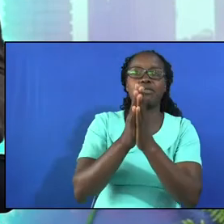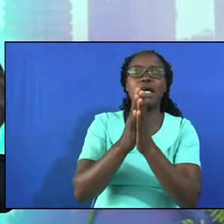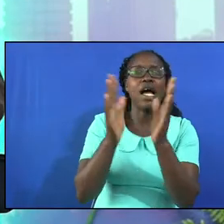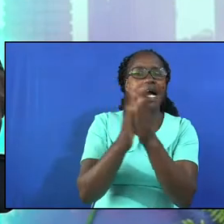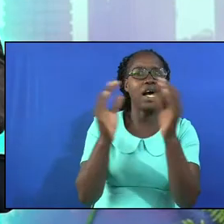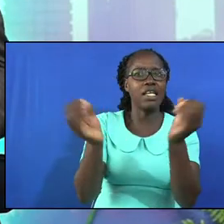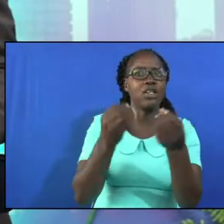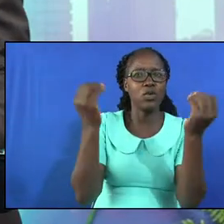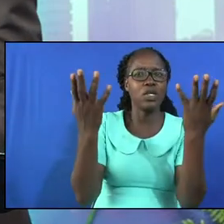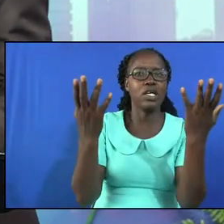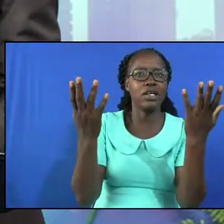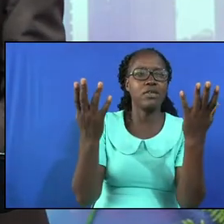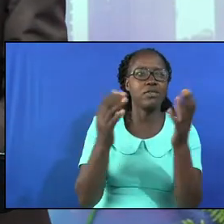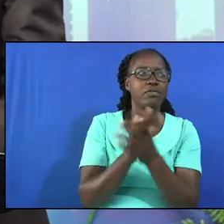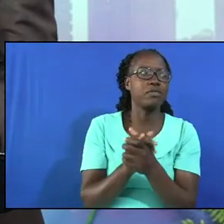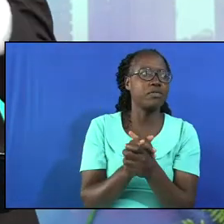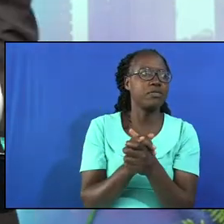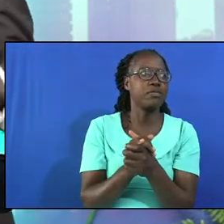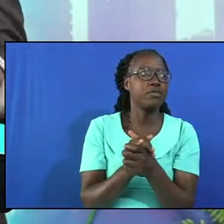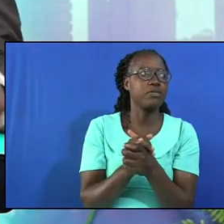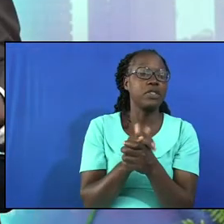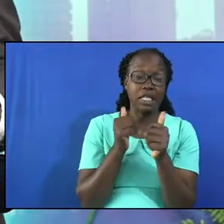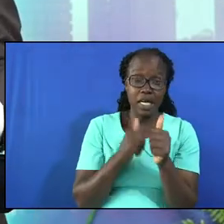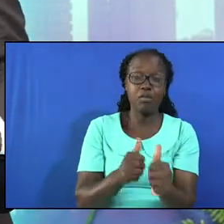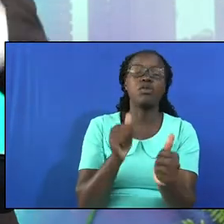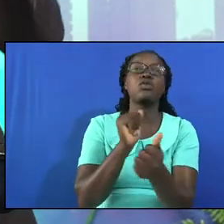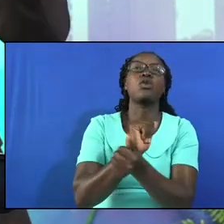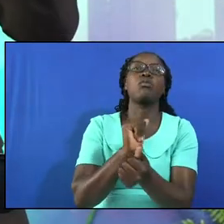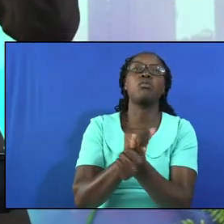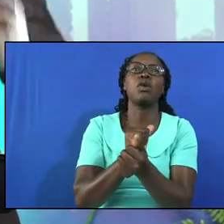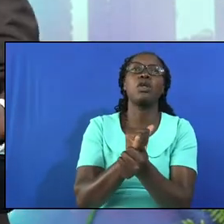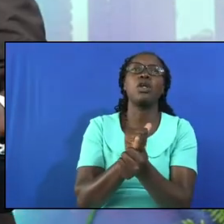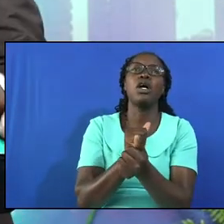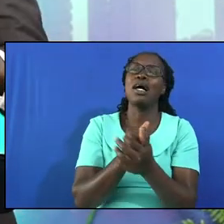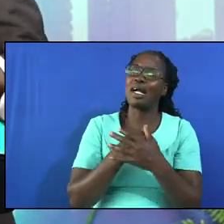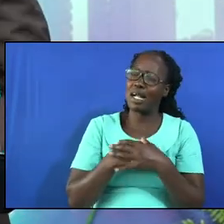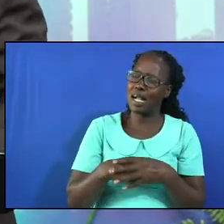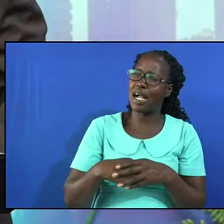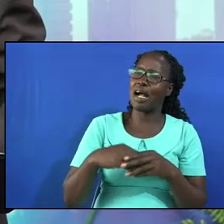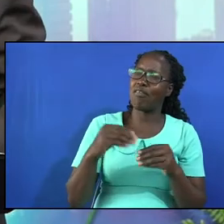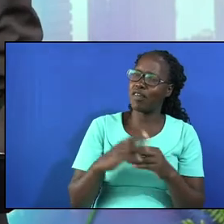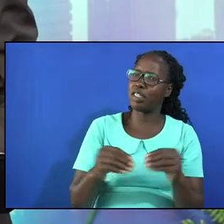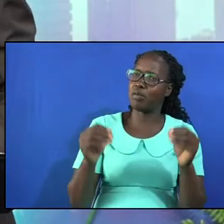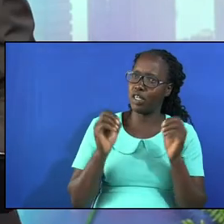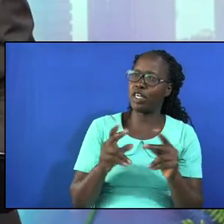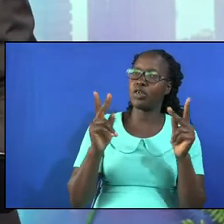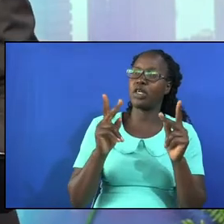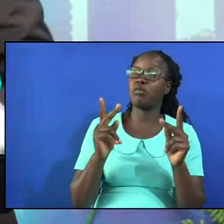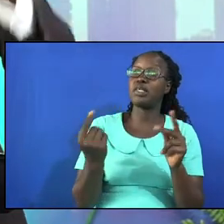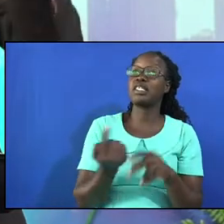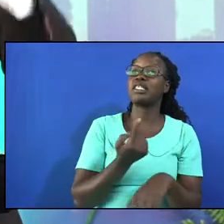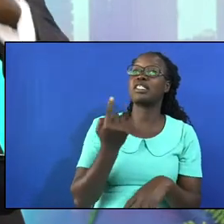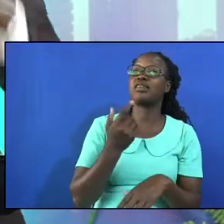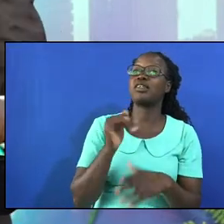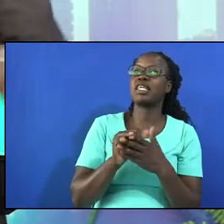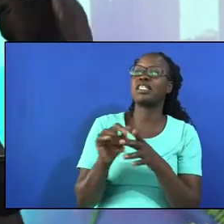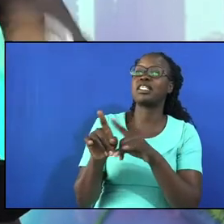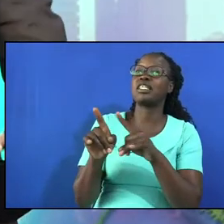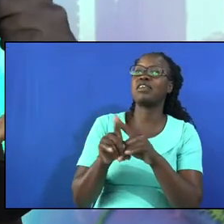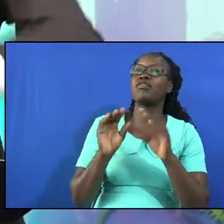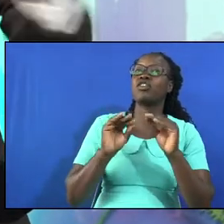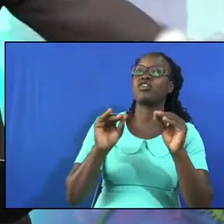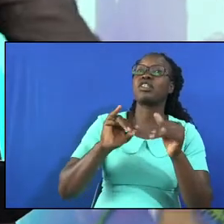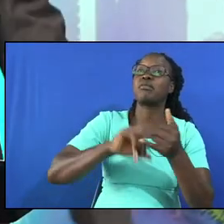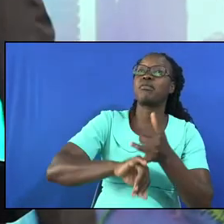Amen. Hallelujah. Amen. Apostle Paul was so comfortable and okay with being single that he even taught